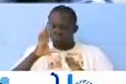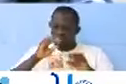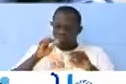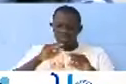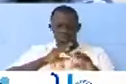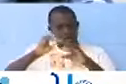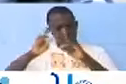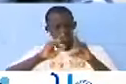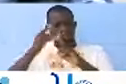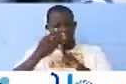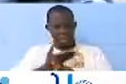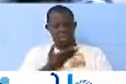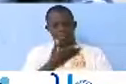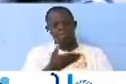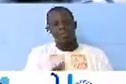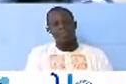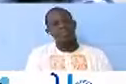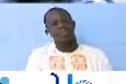him,